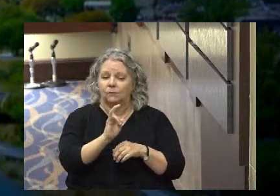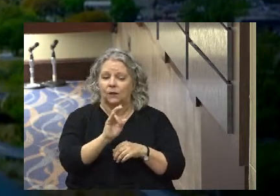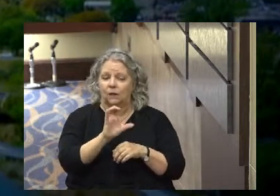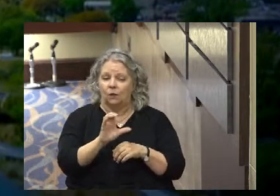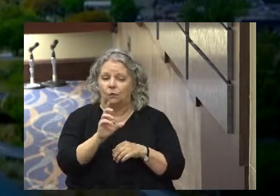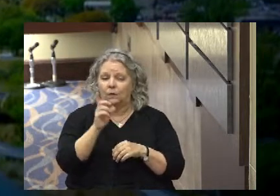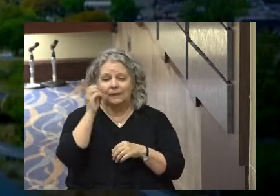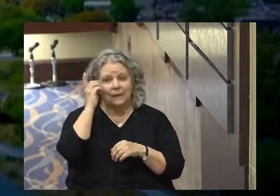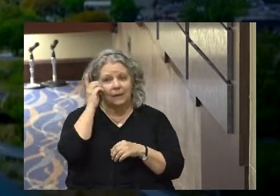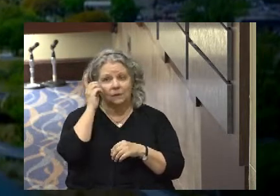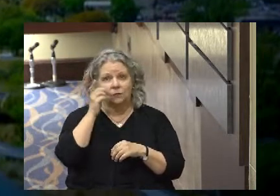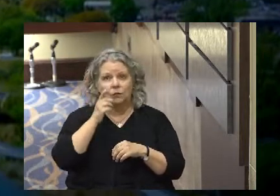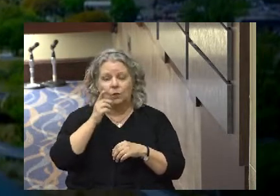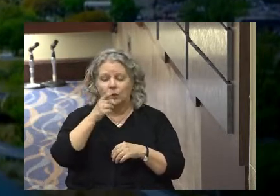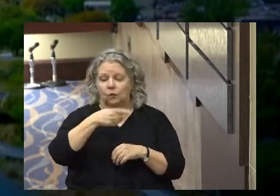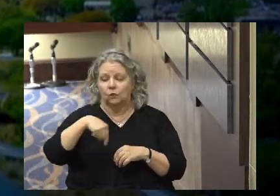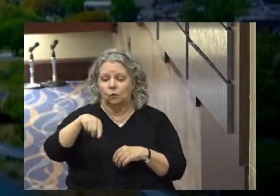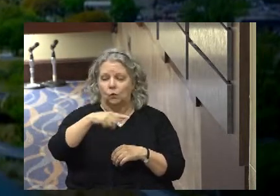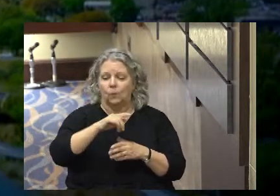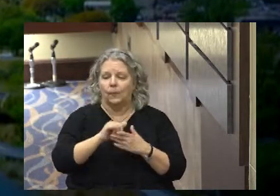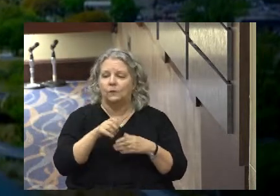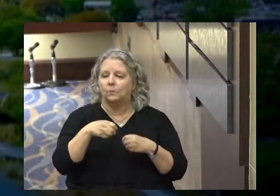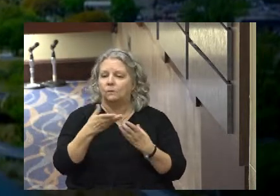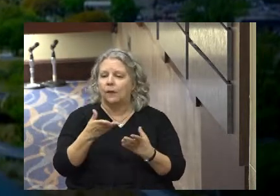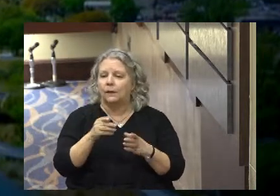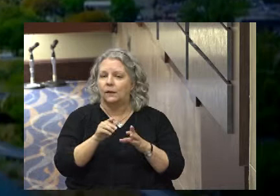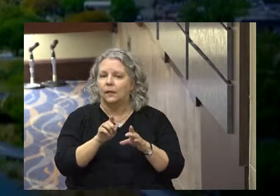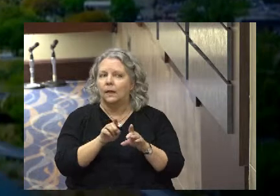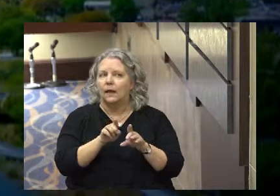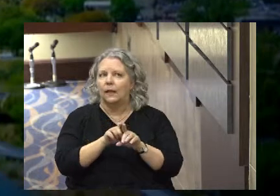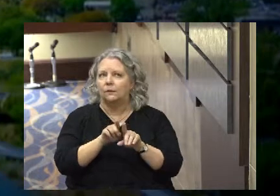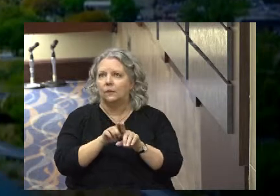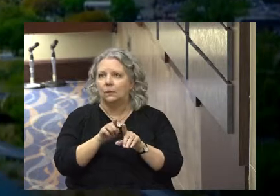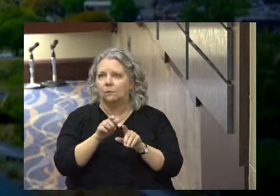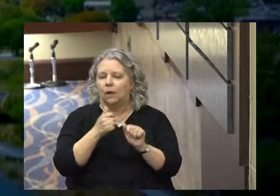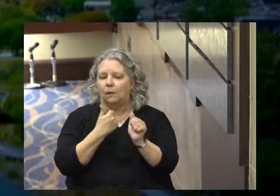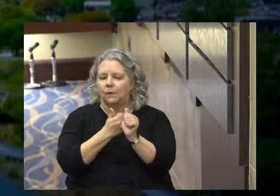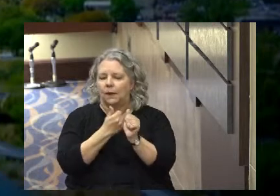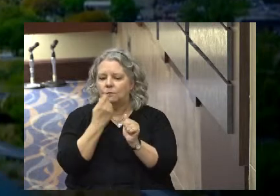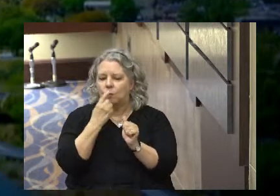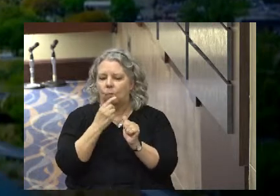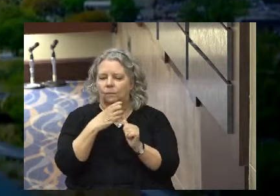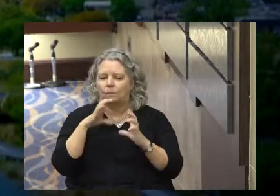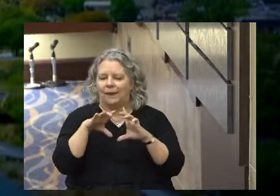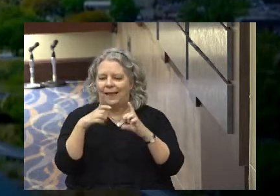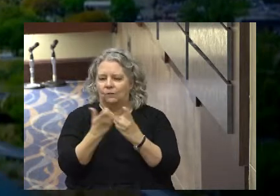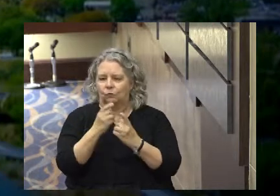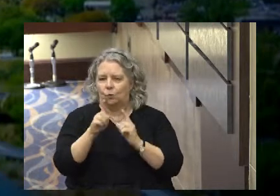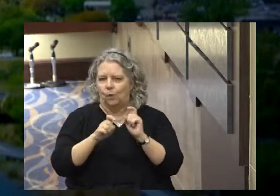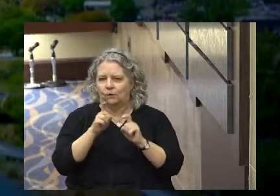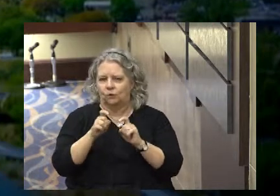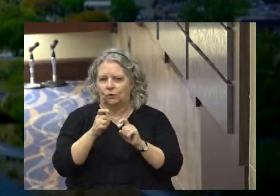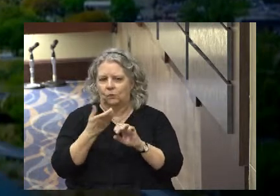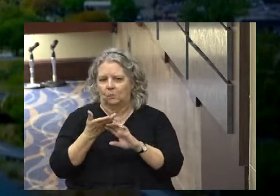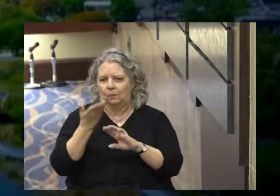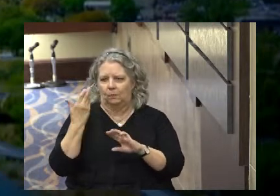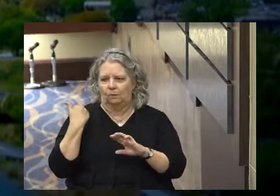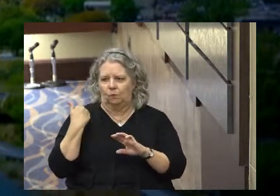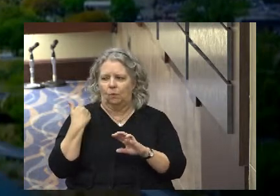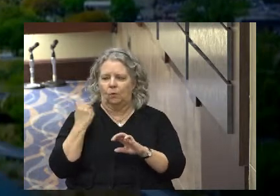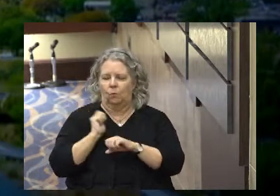was provided as an update to council questions we had at a prior work session. On informal